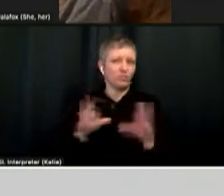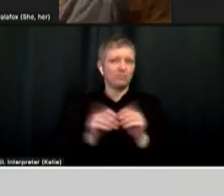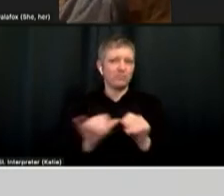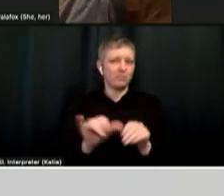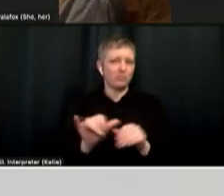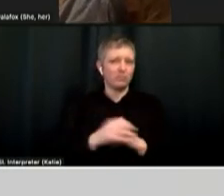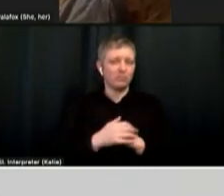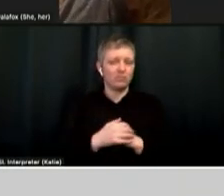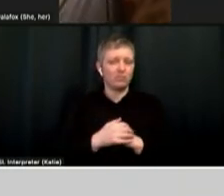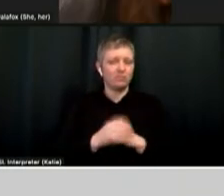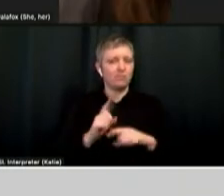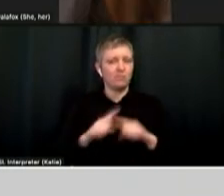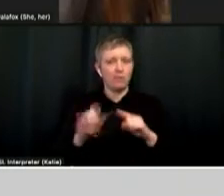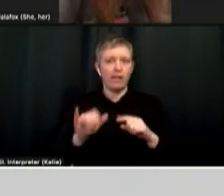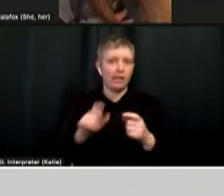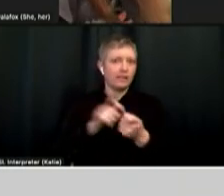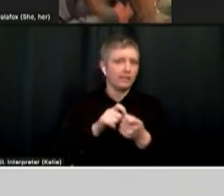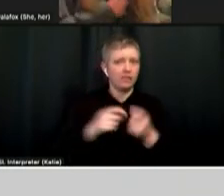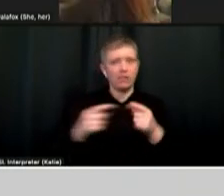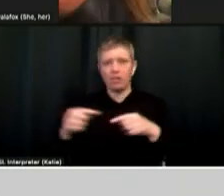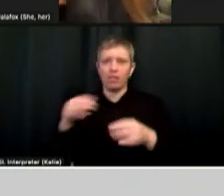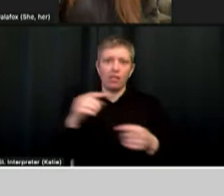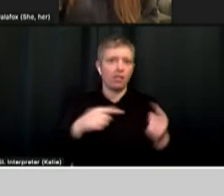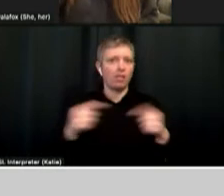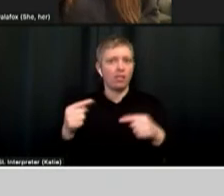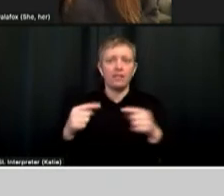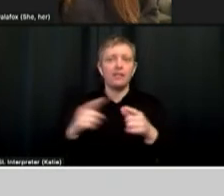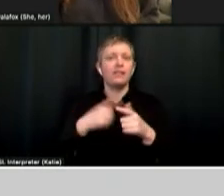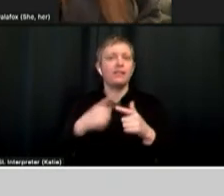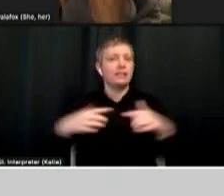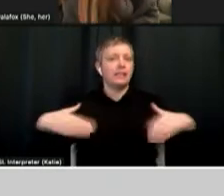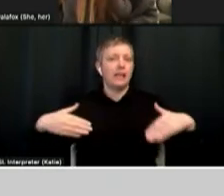the TAC didn't end up making a recommendation, at least so far.